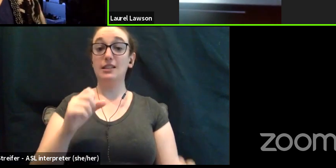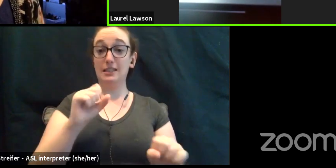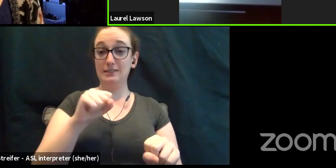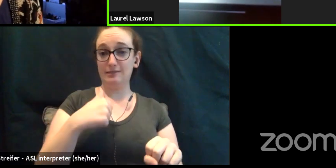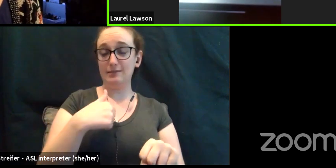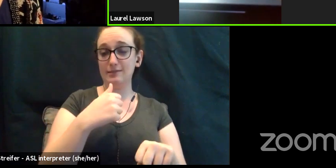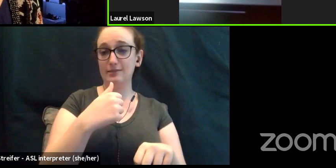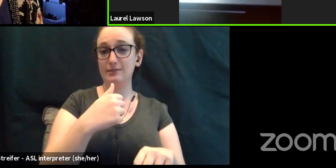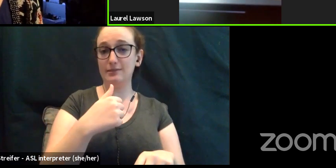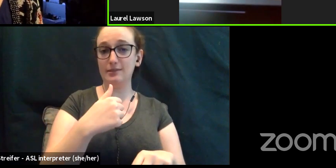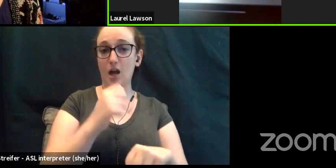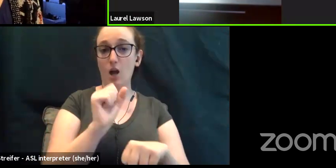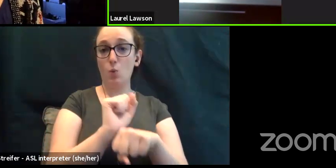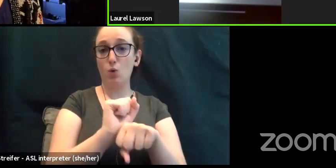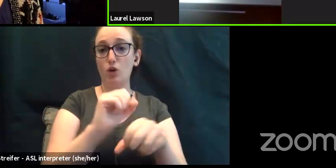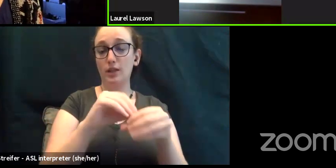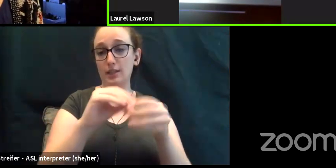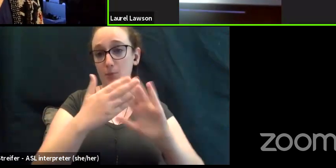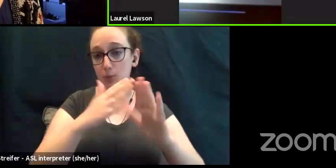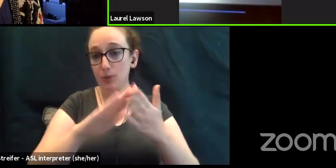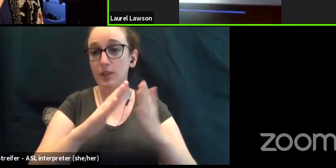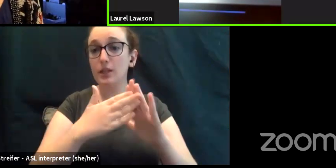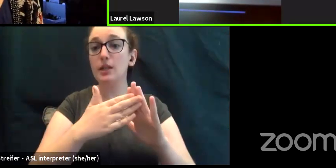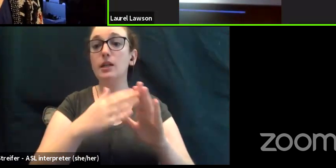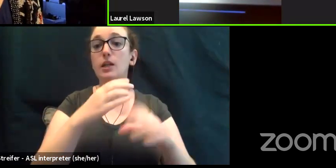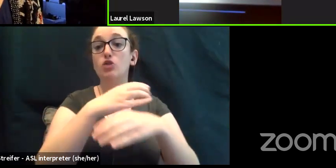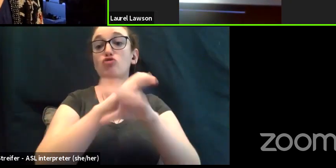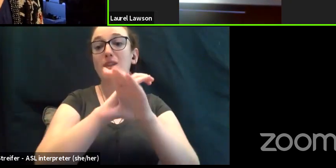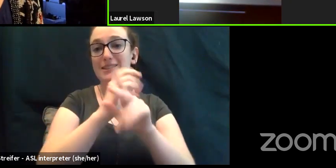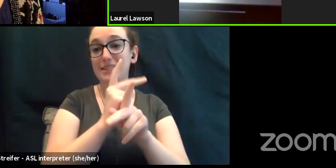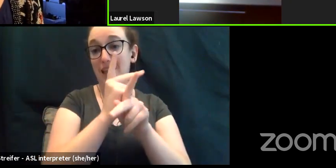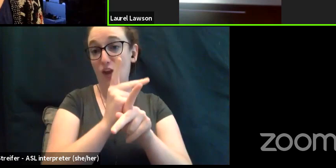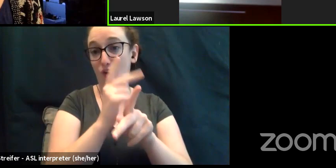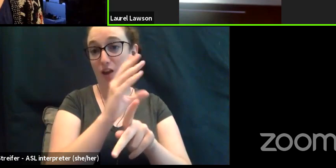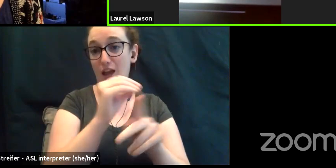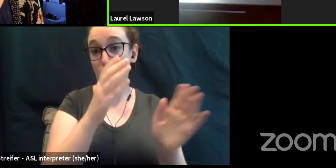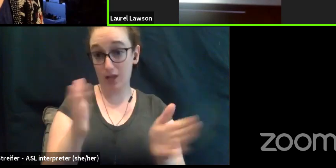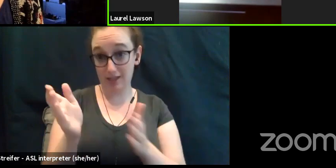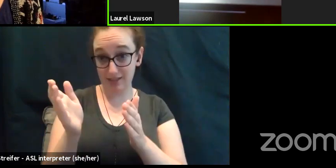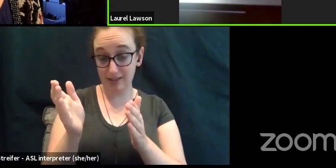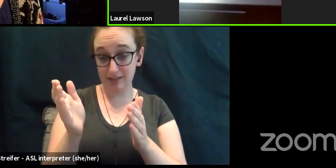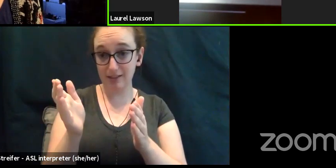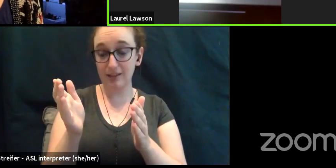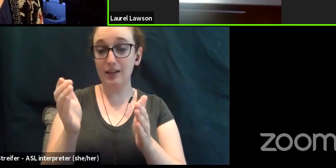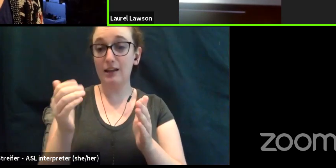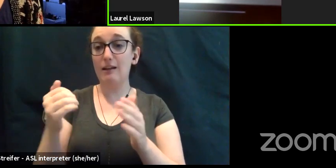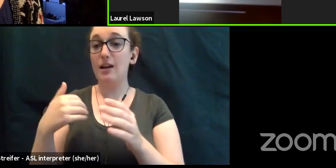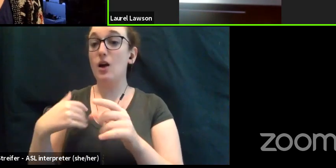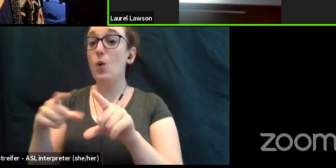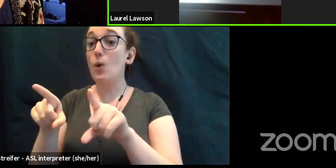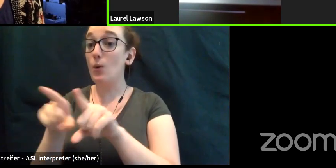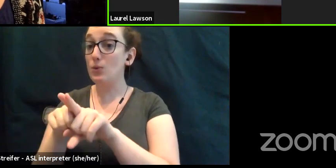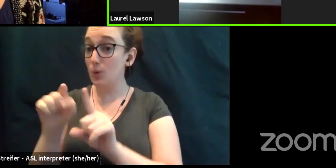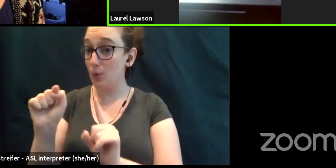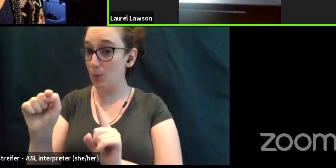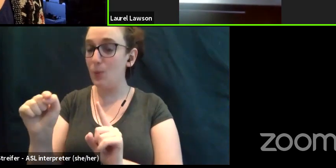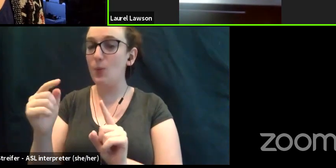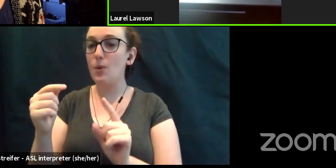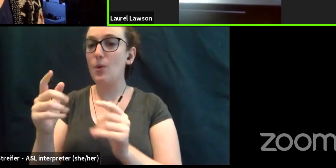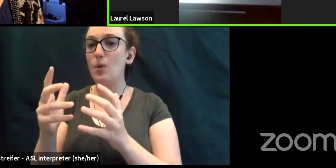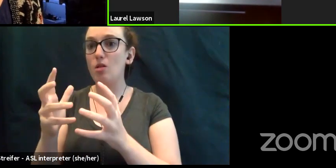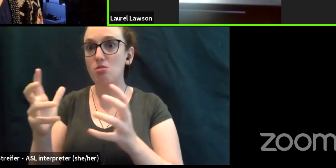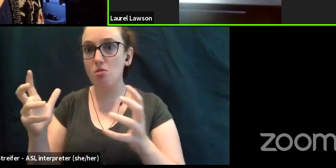work in community, in crisis care, and in organizing, I am doing a lot